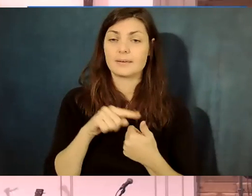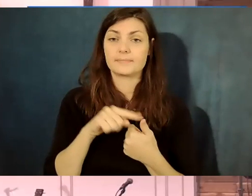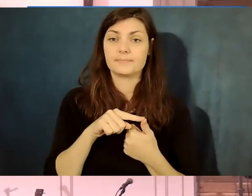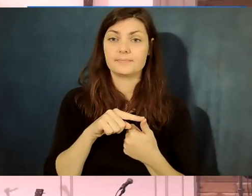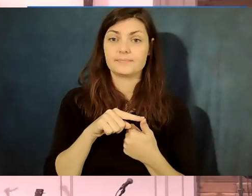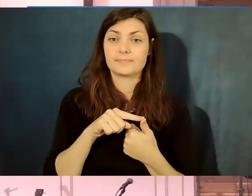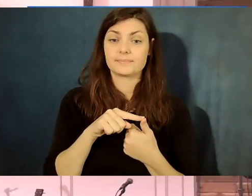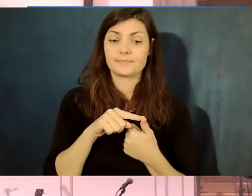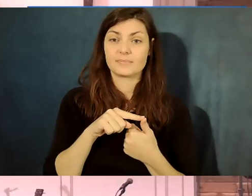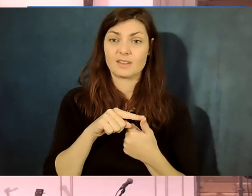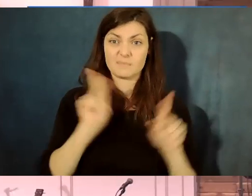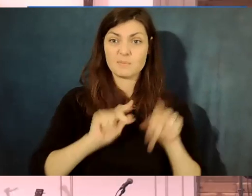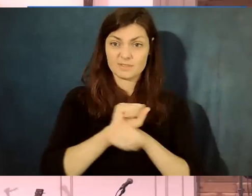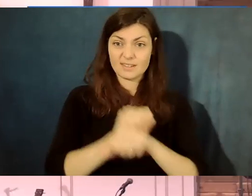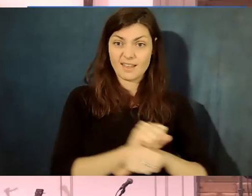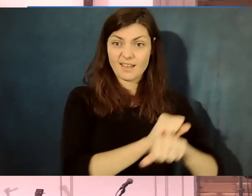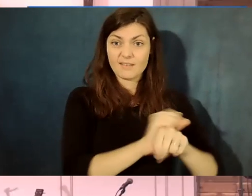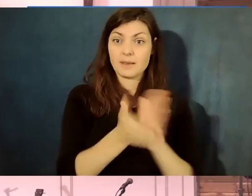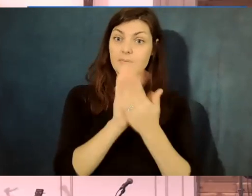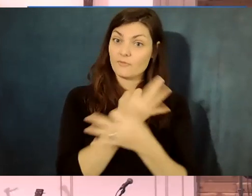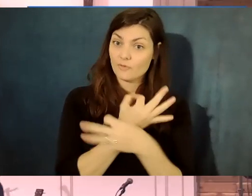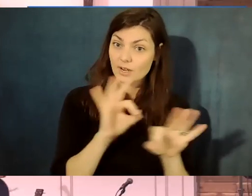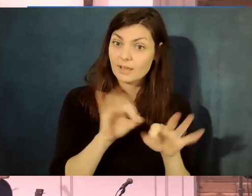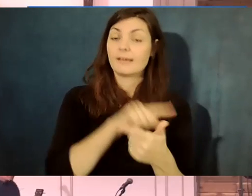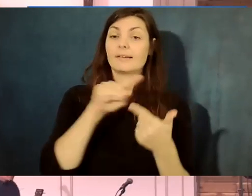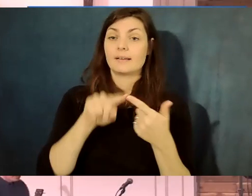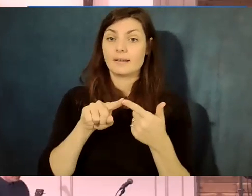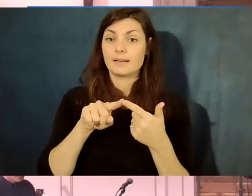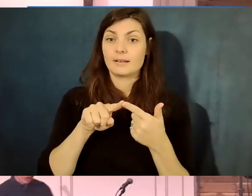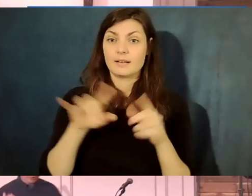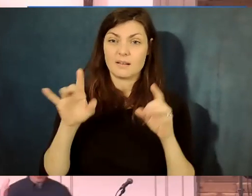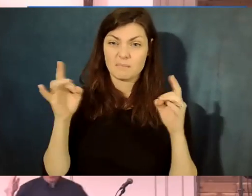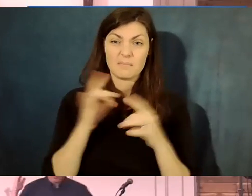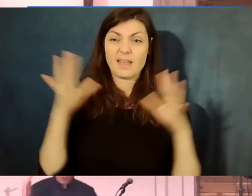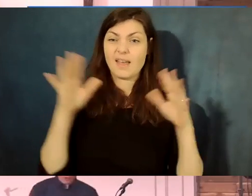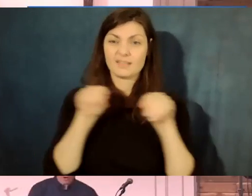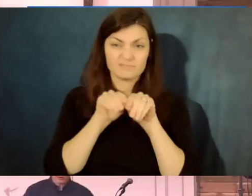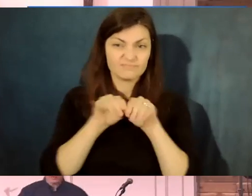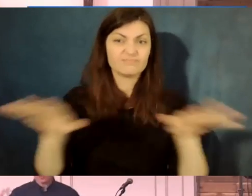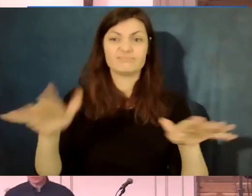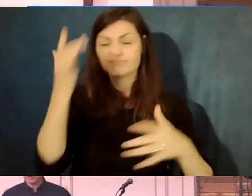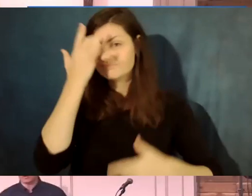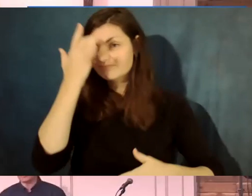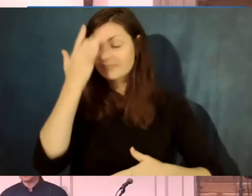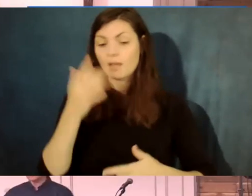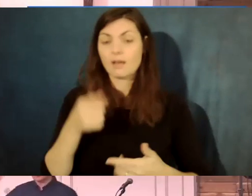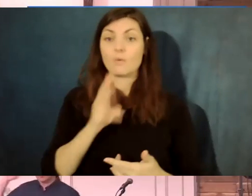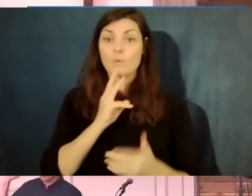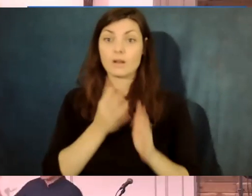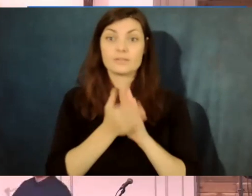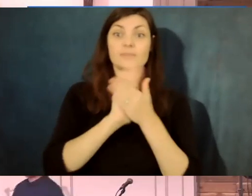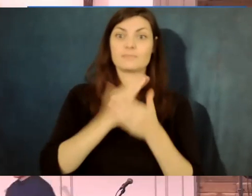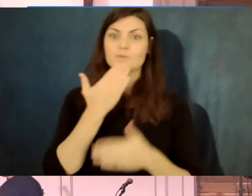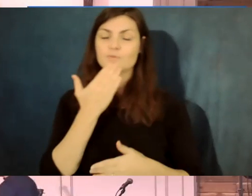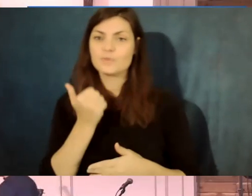this captivity into freedom. He brought the plagues. He turned bitter water into sweet water. He brought water